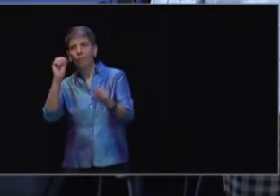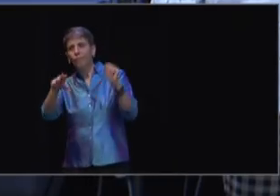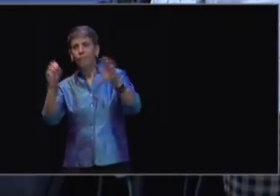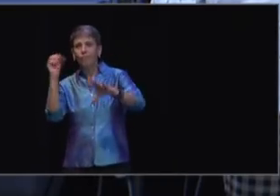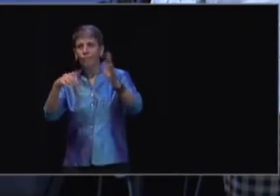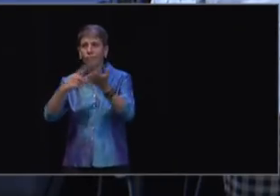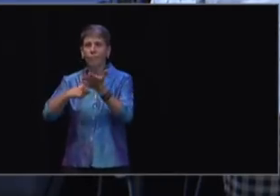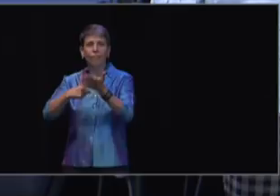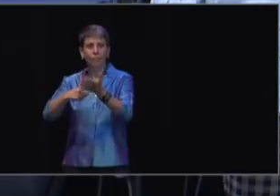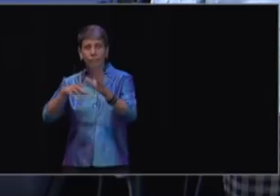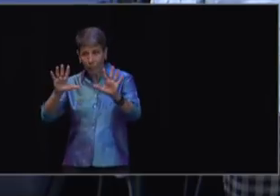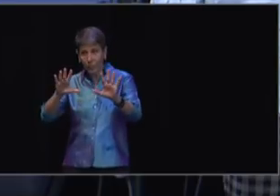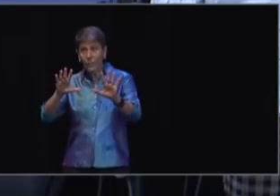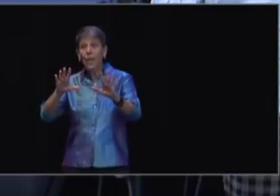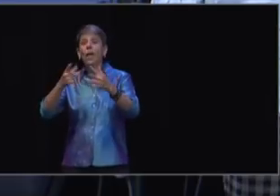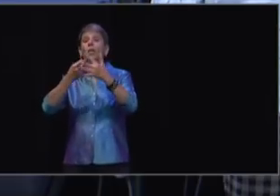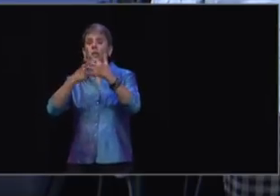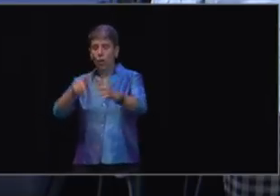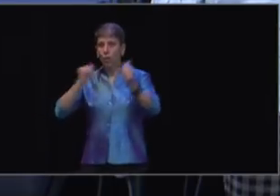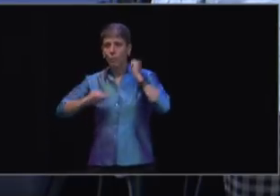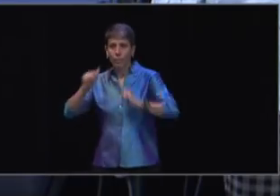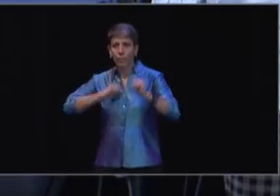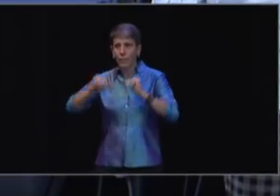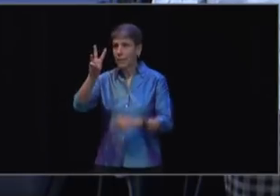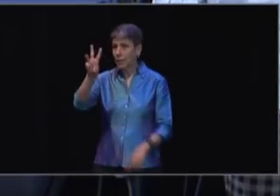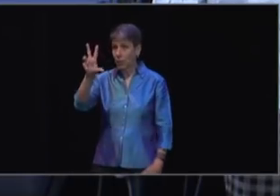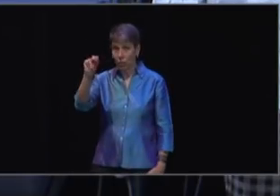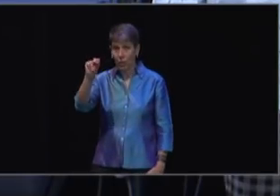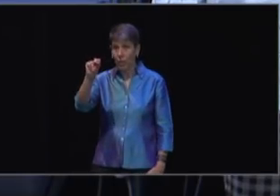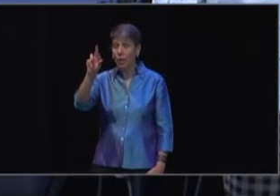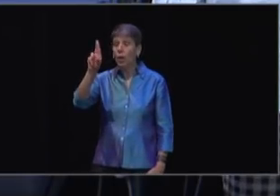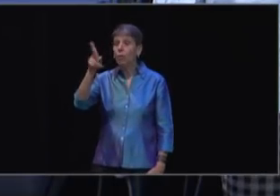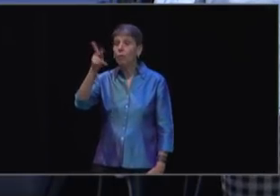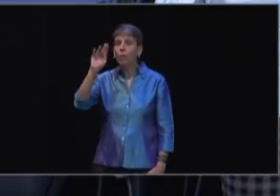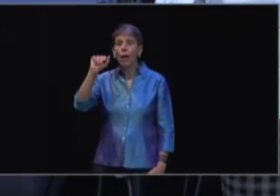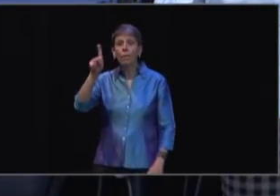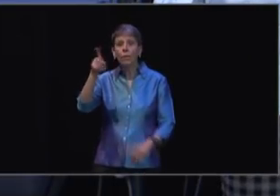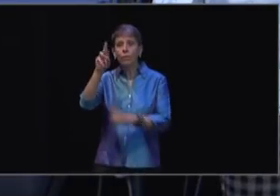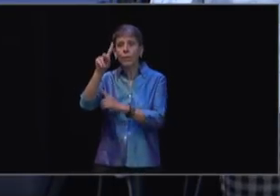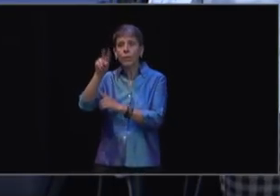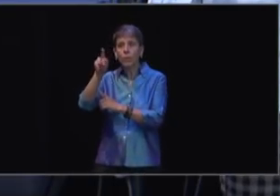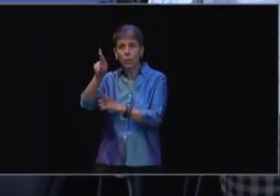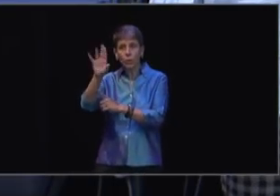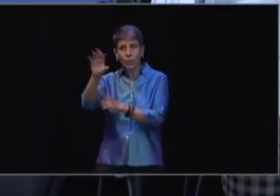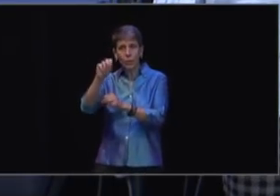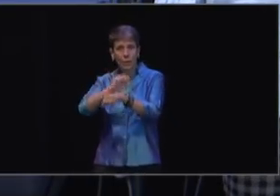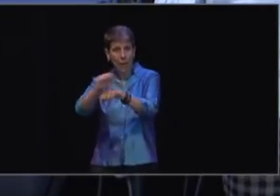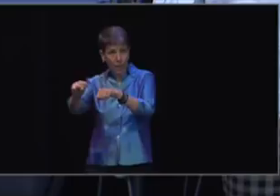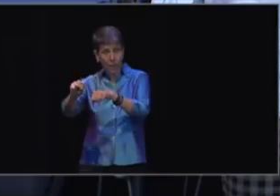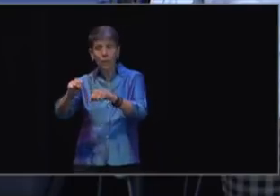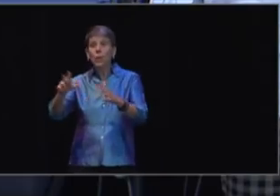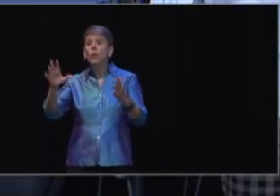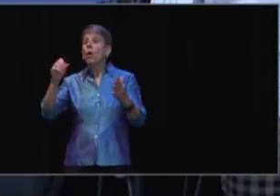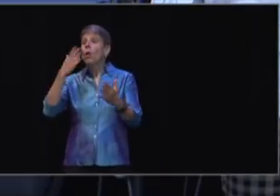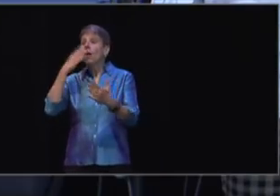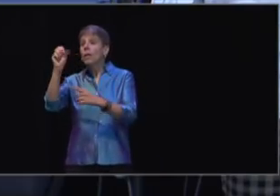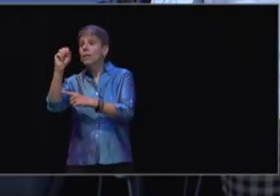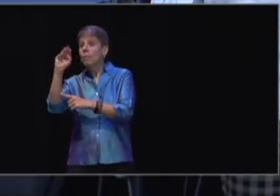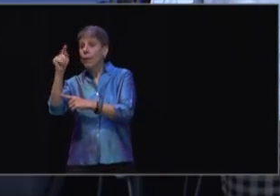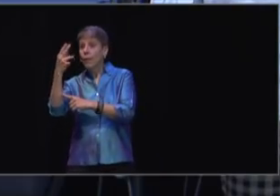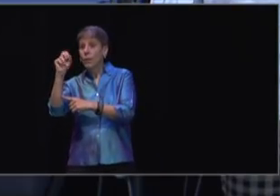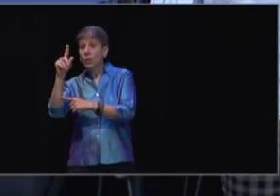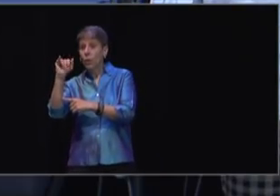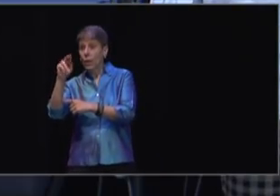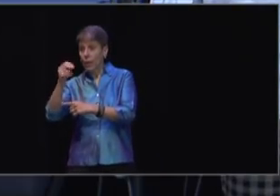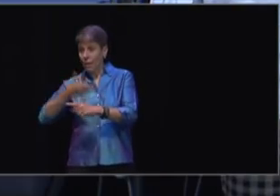the Ralph Rinsler stage. Mm-hmm. Like to thank the Smithsonian Folklife Festival for inviting Roadwork and